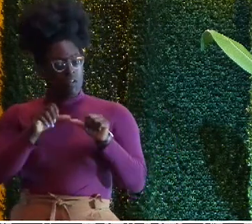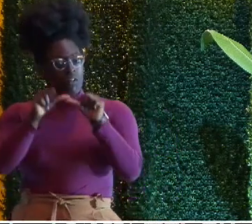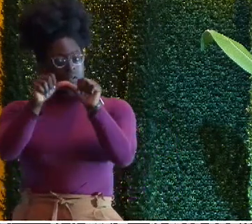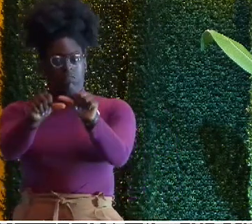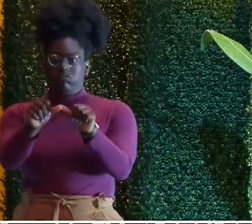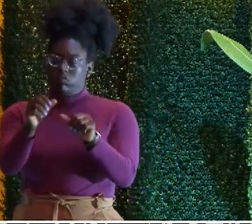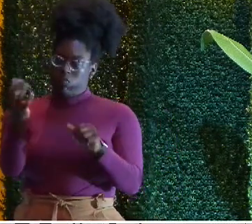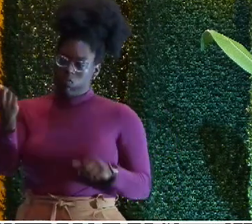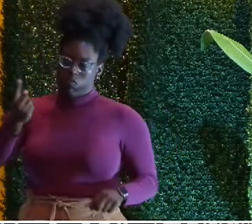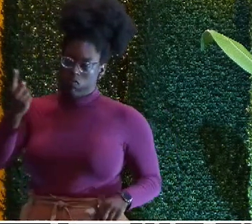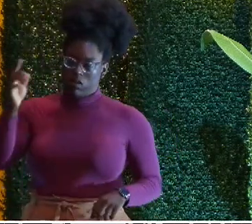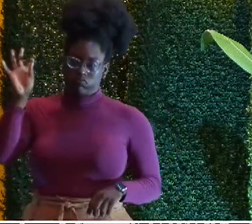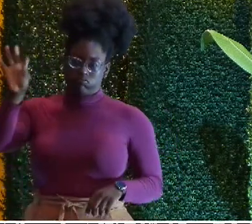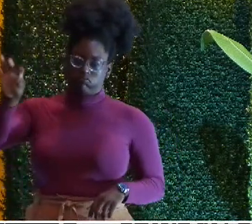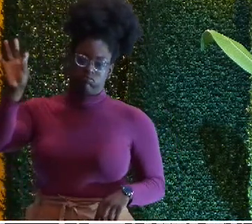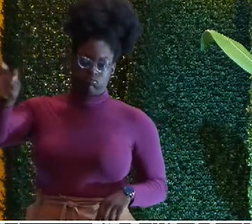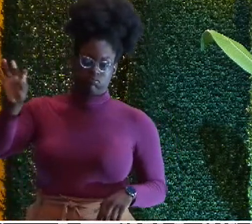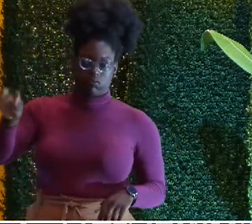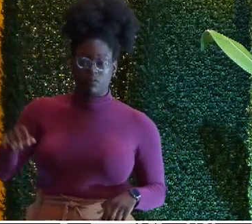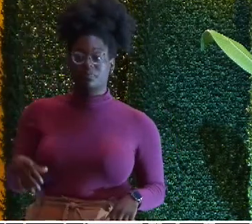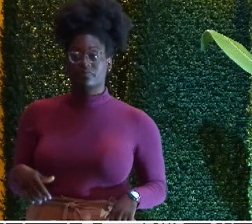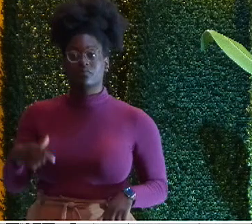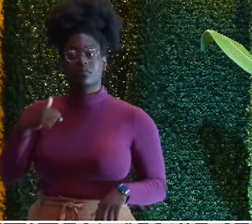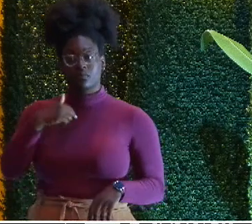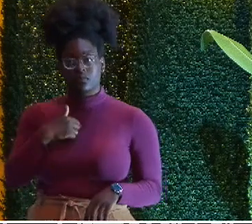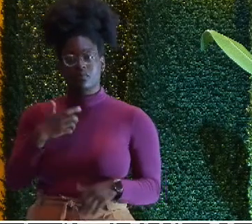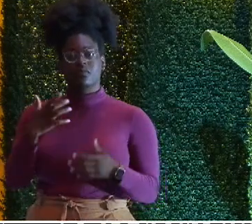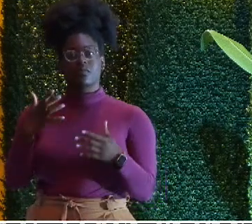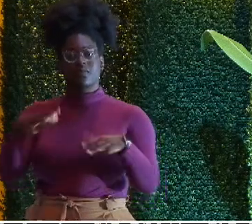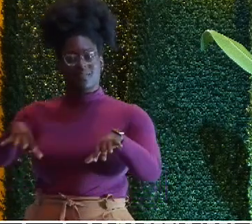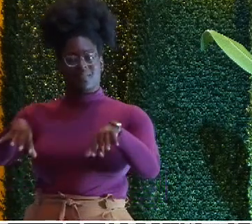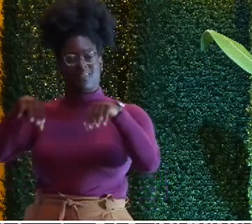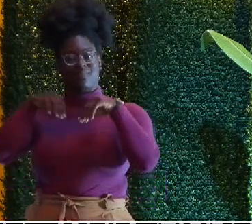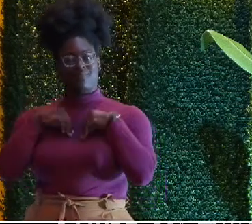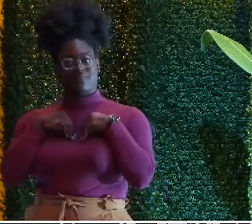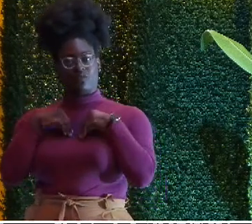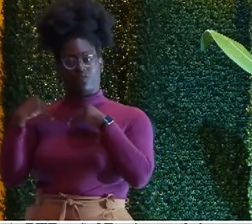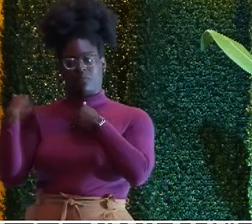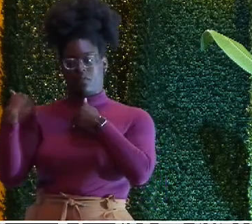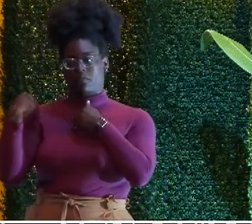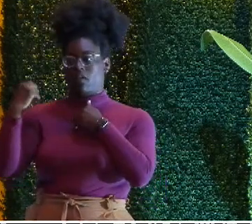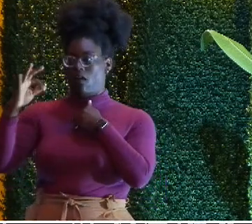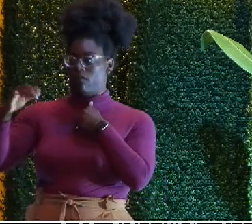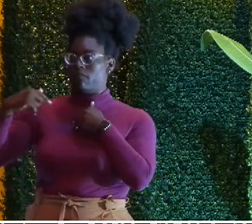I very much accept the responsibility of being a leader